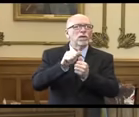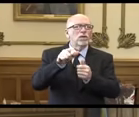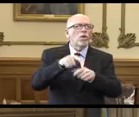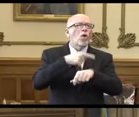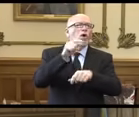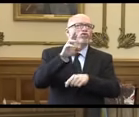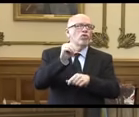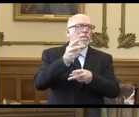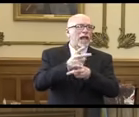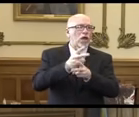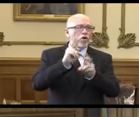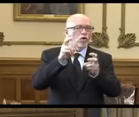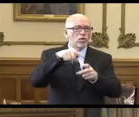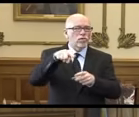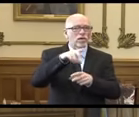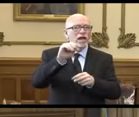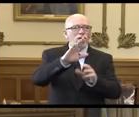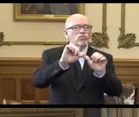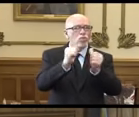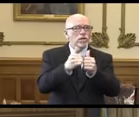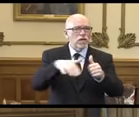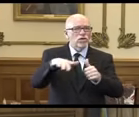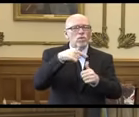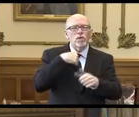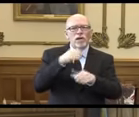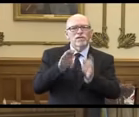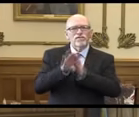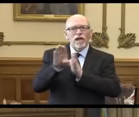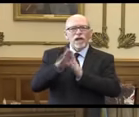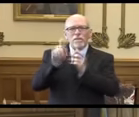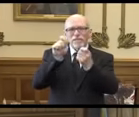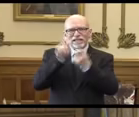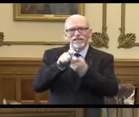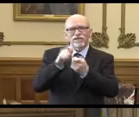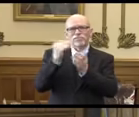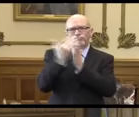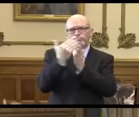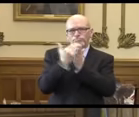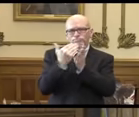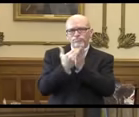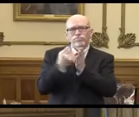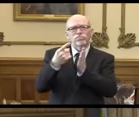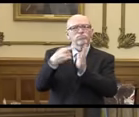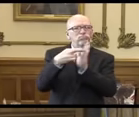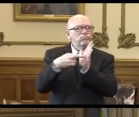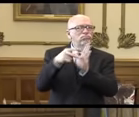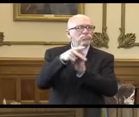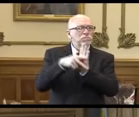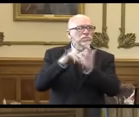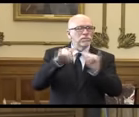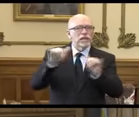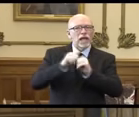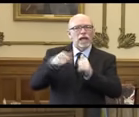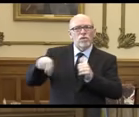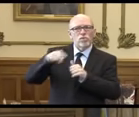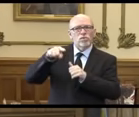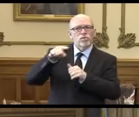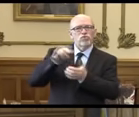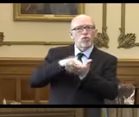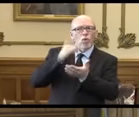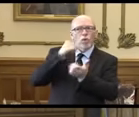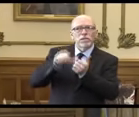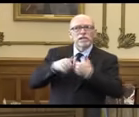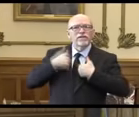to develop very specific guidelines for when and how facilities will communicate their COVID status with residents and